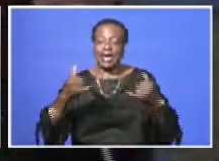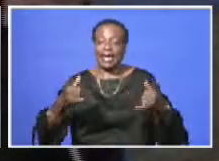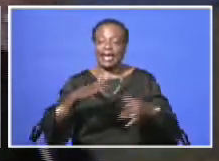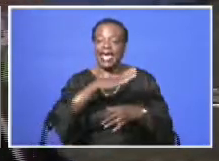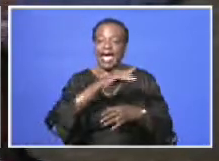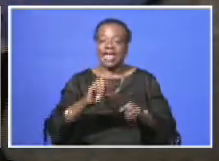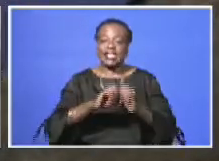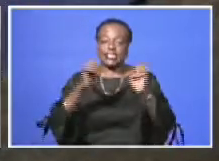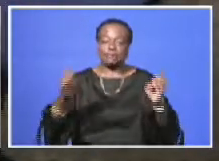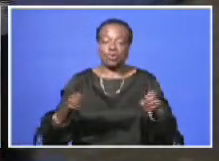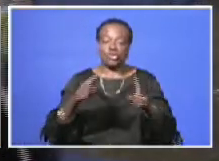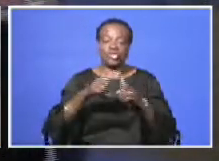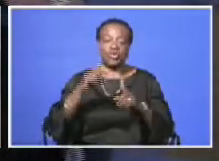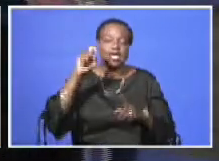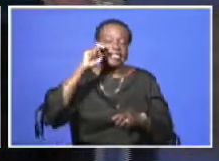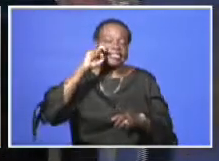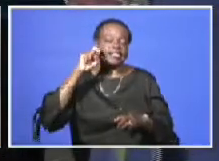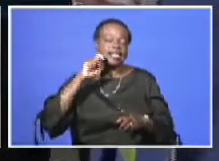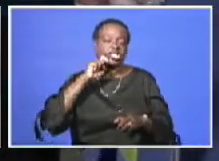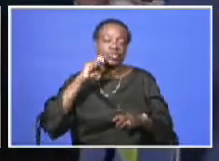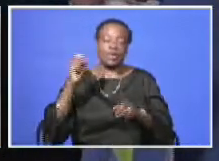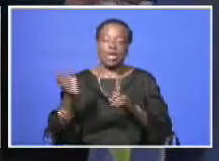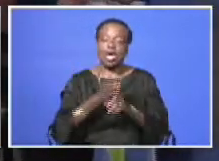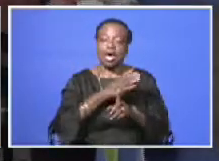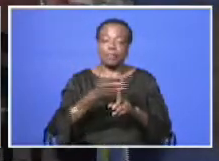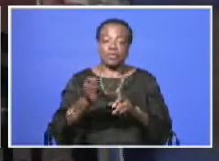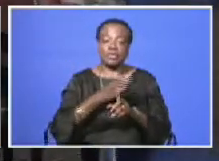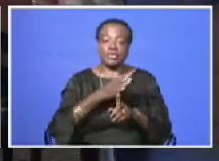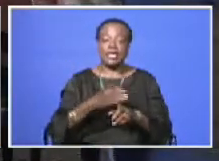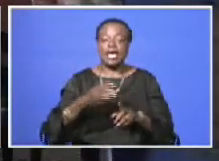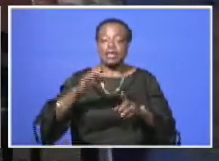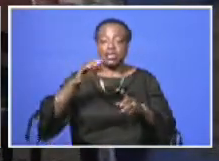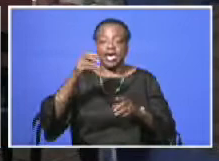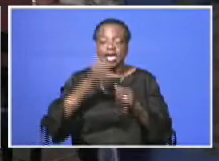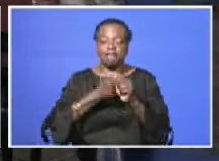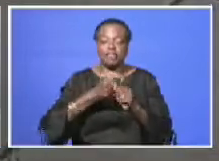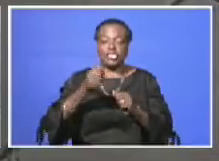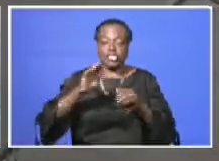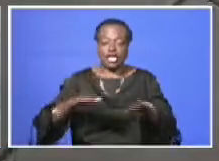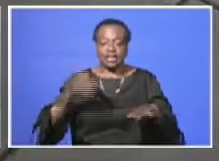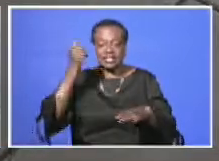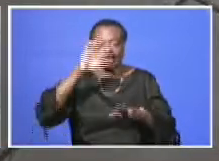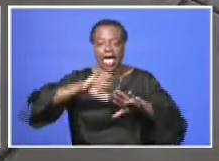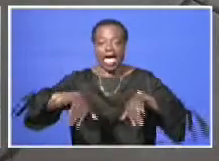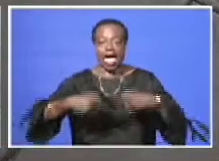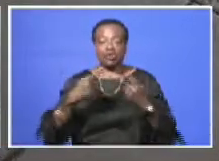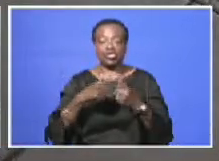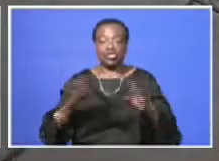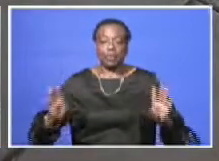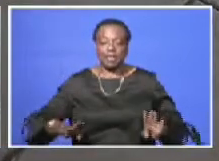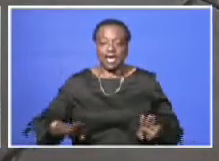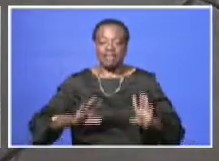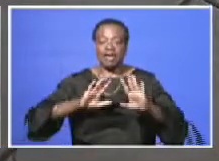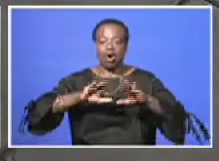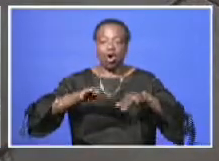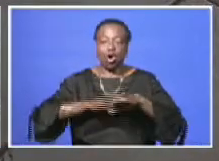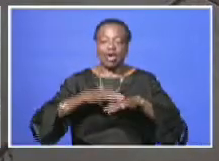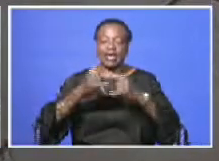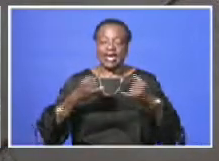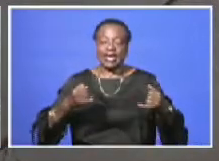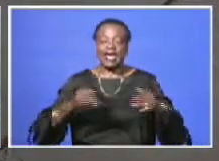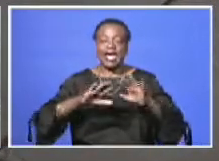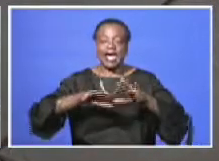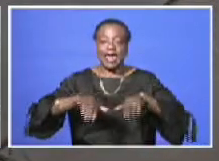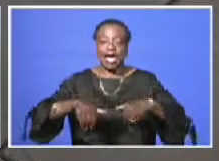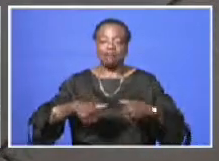saw a need to make sure that every child understands how to behave online and when there's a need to go and speak to their parents. For the next 2 years,